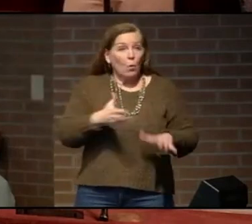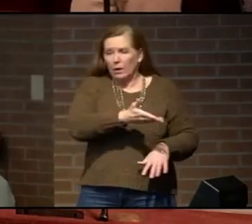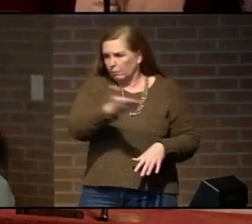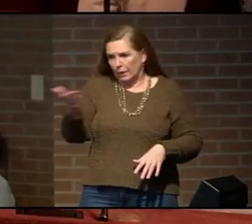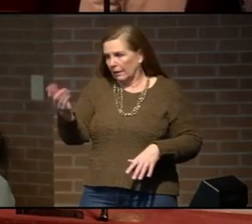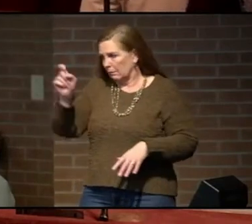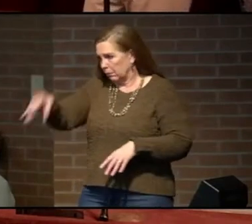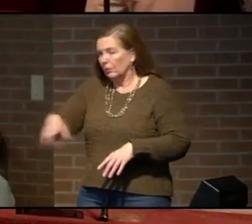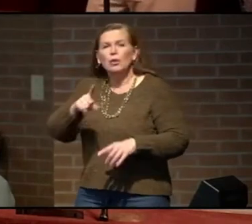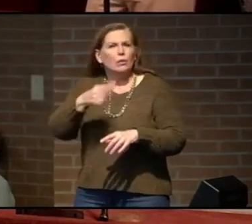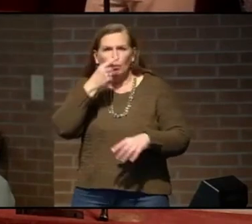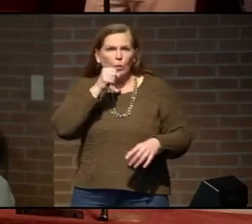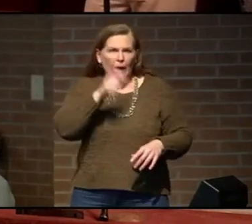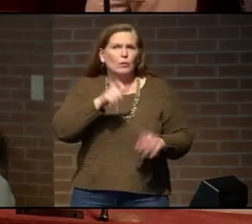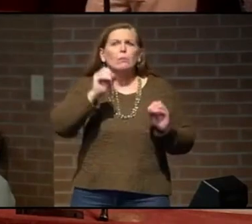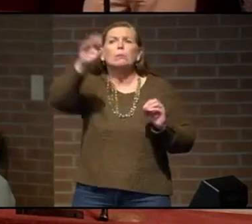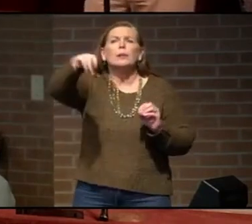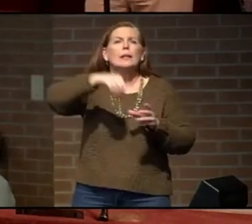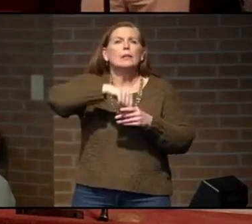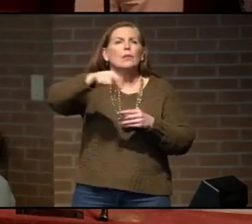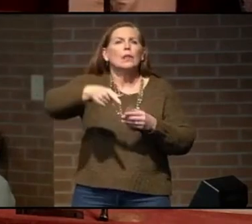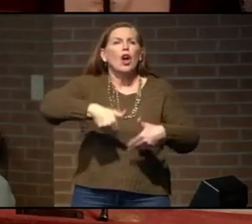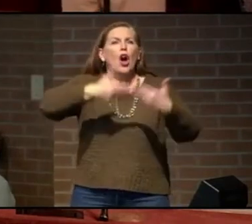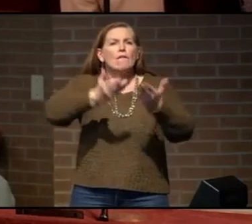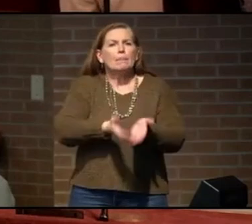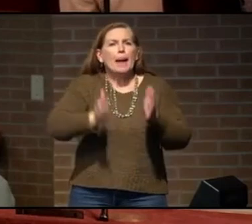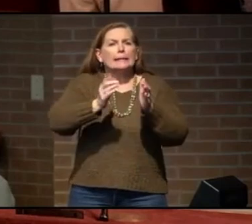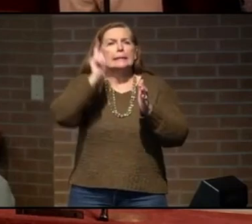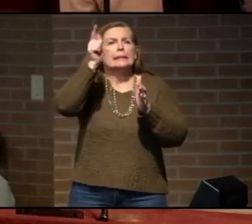You can place it in the offering baskets a little bit later as you leave worship today.